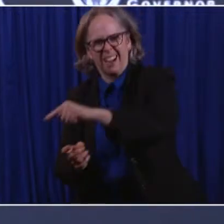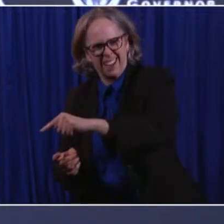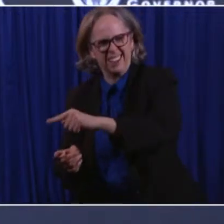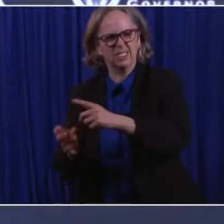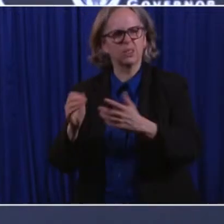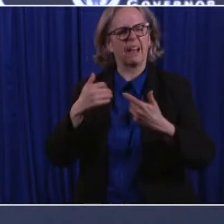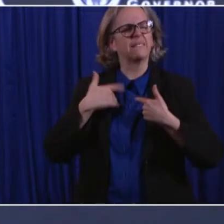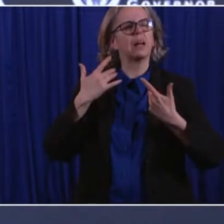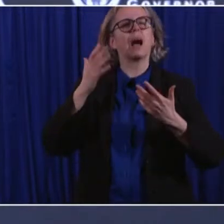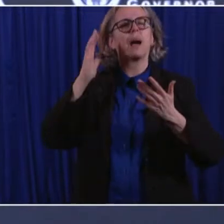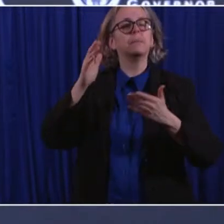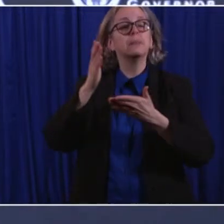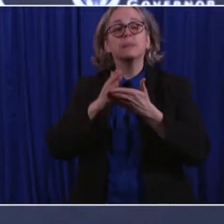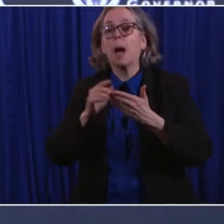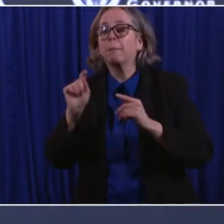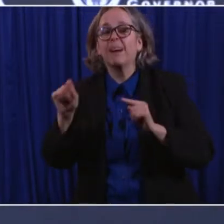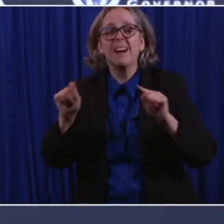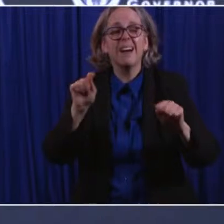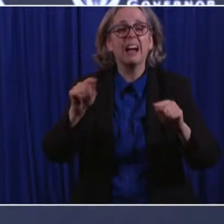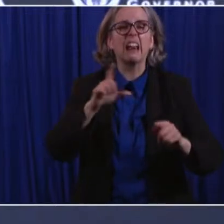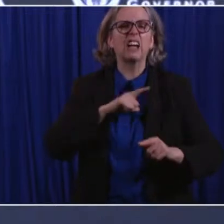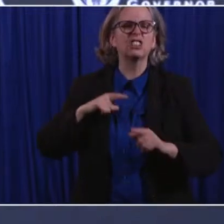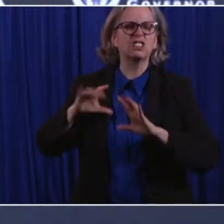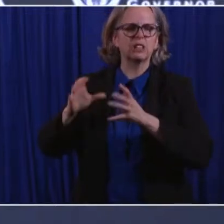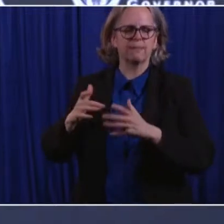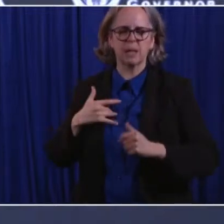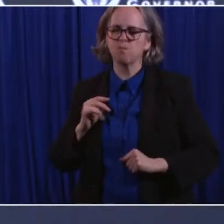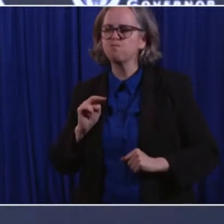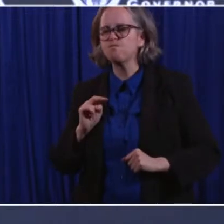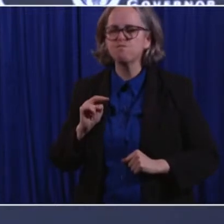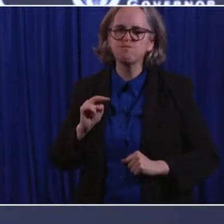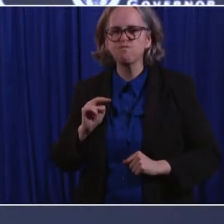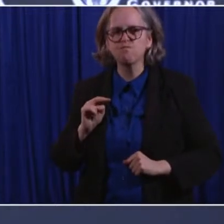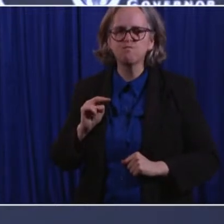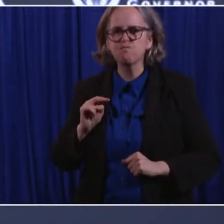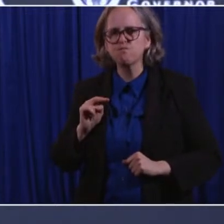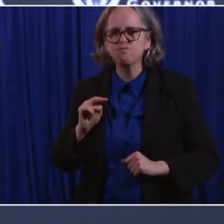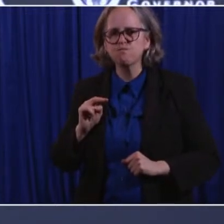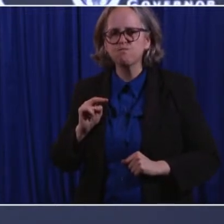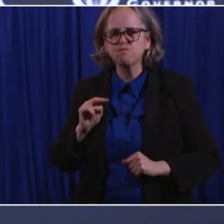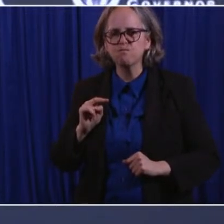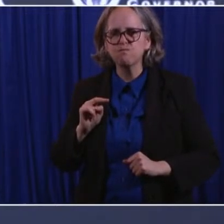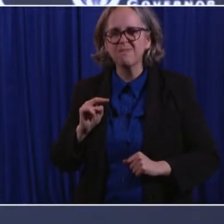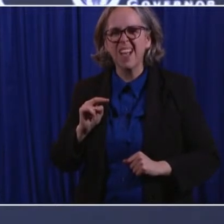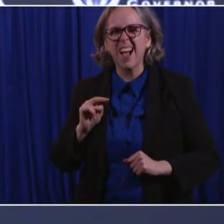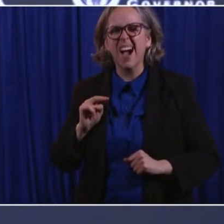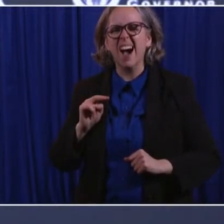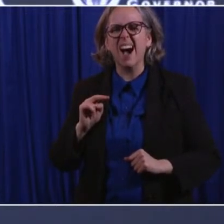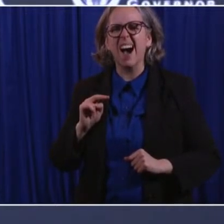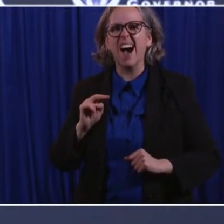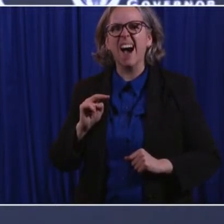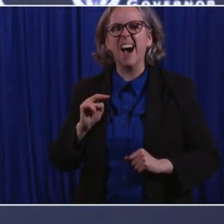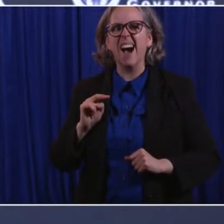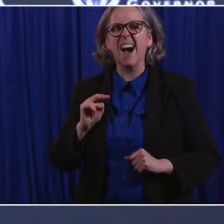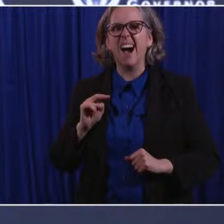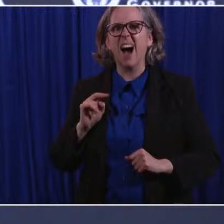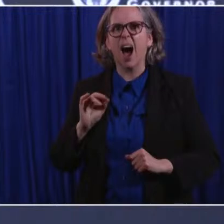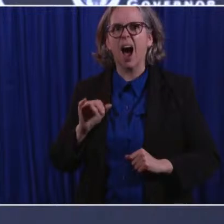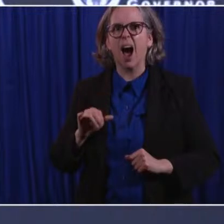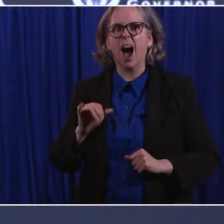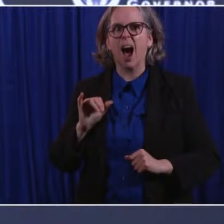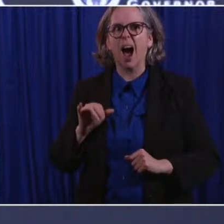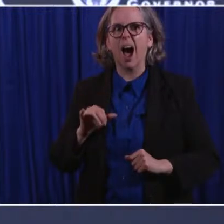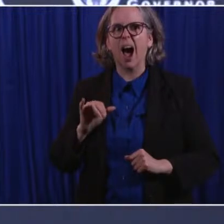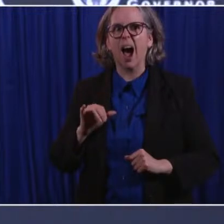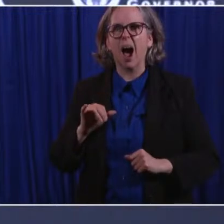this, they are certainly beginning to understand some of the specific problems that are connected